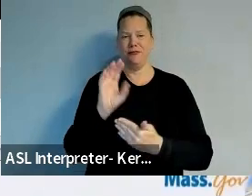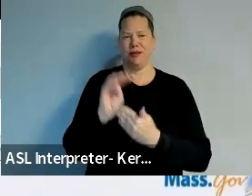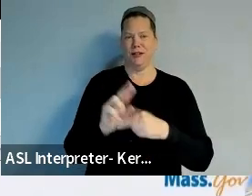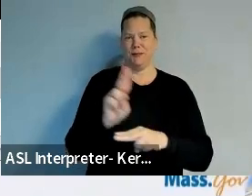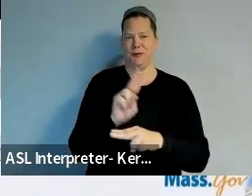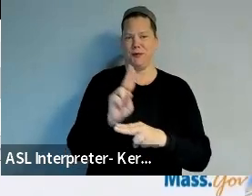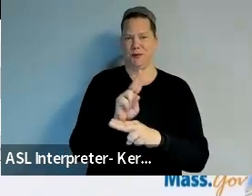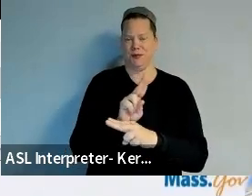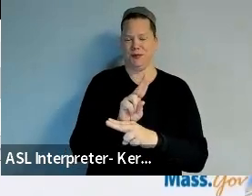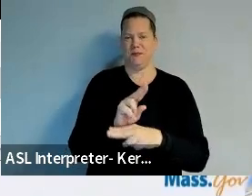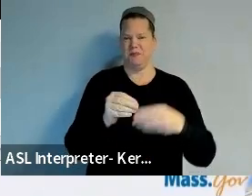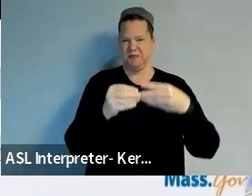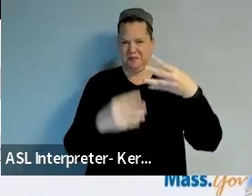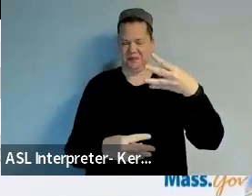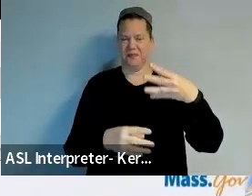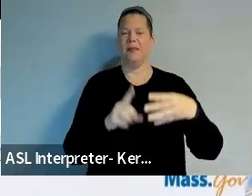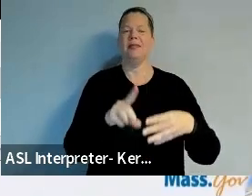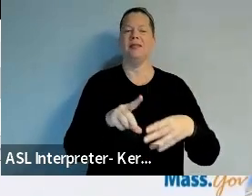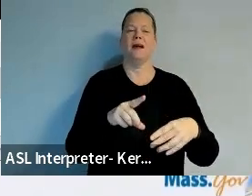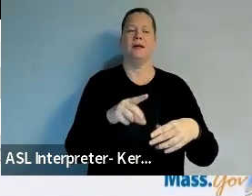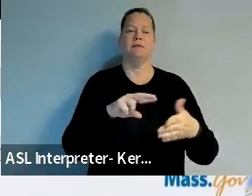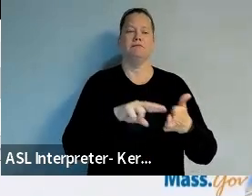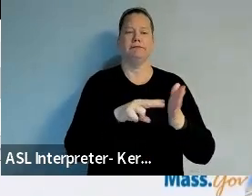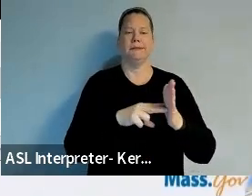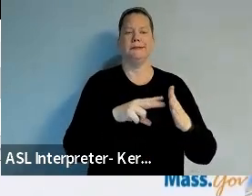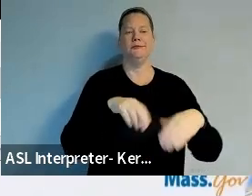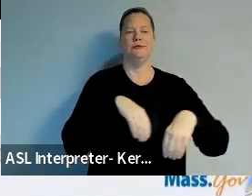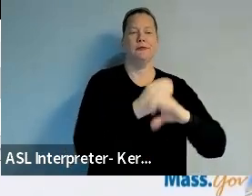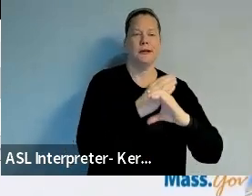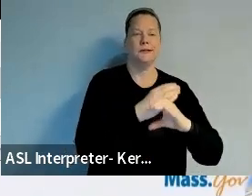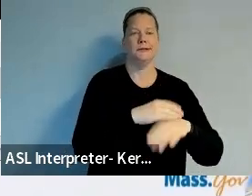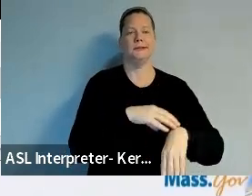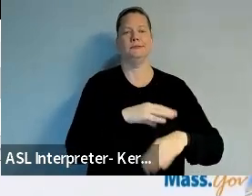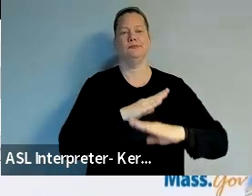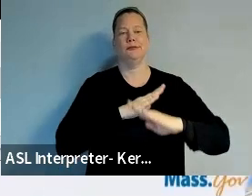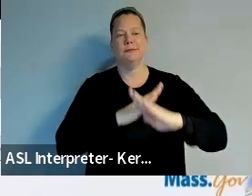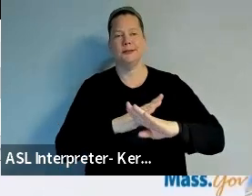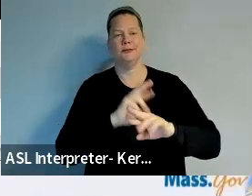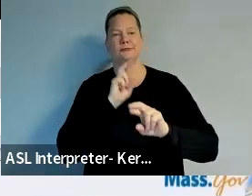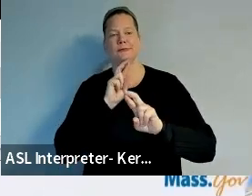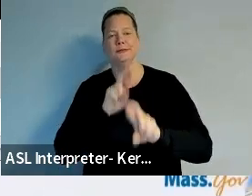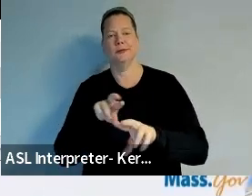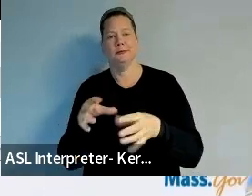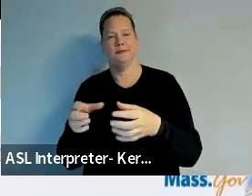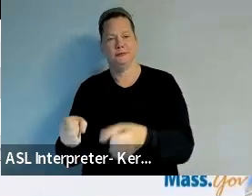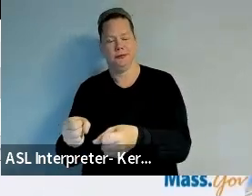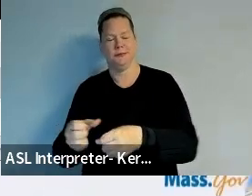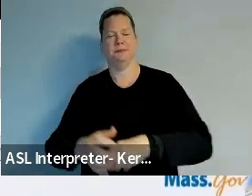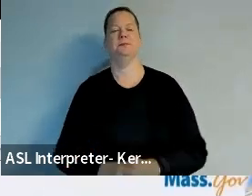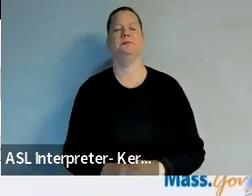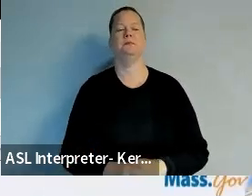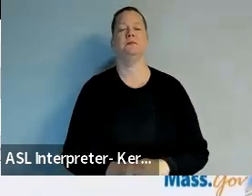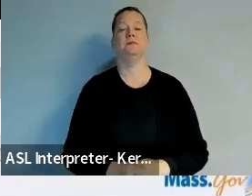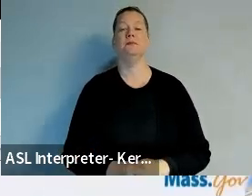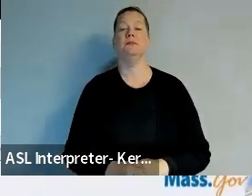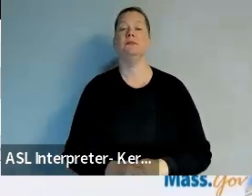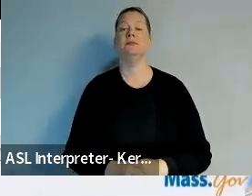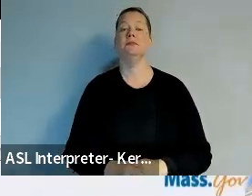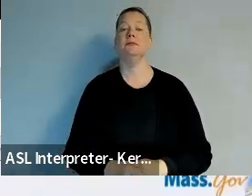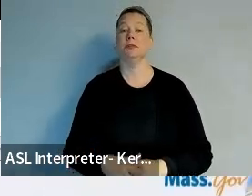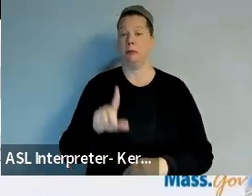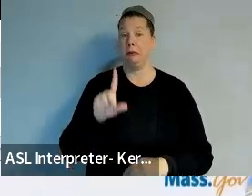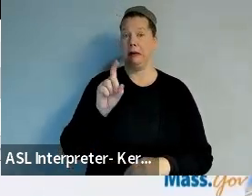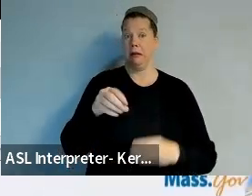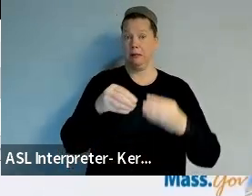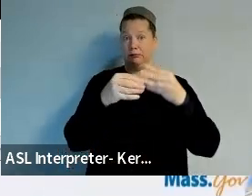which stands for the Crisis Prevention, Response, and Restraint. So let's click on the drop-down